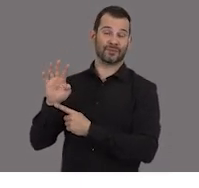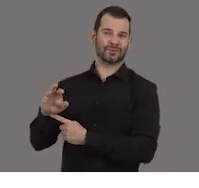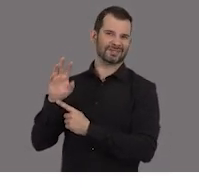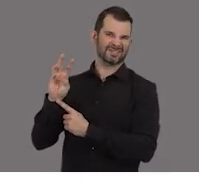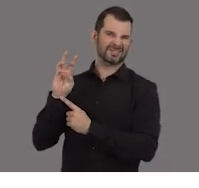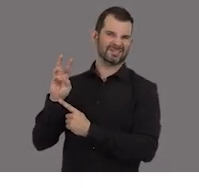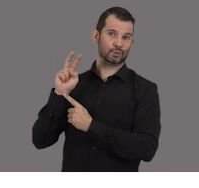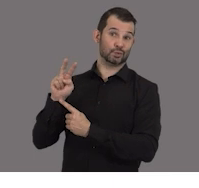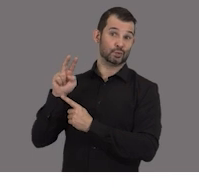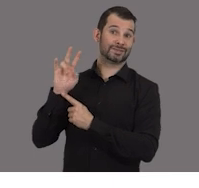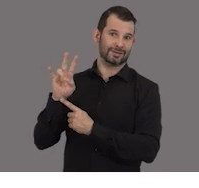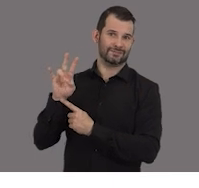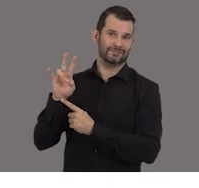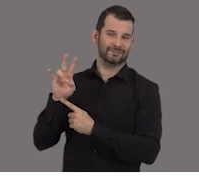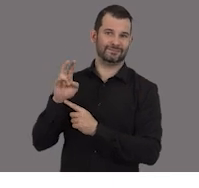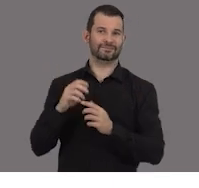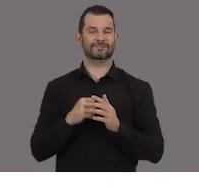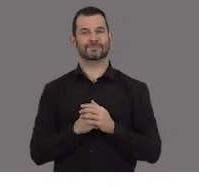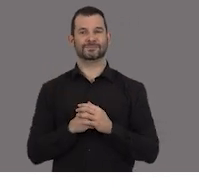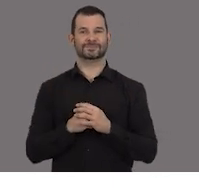canada.ca/social-insurance-number or call